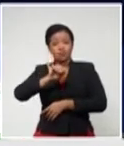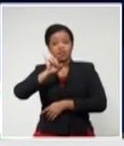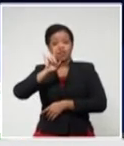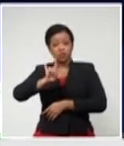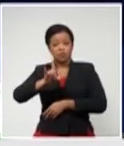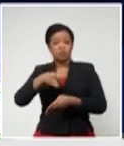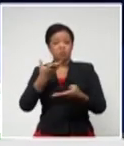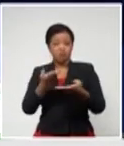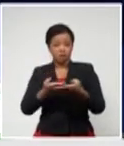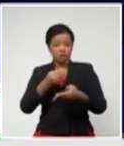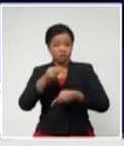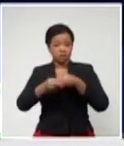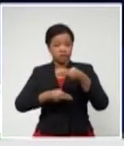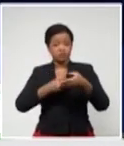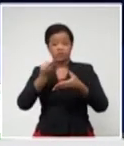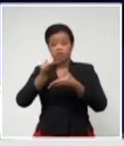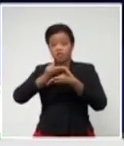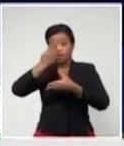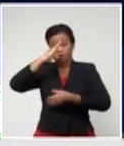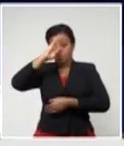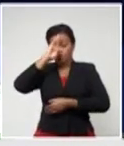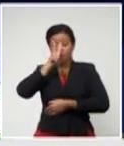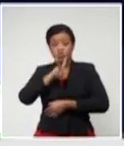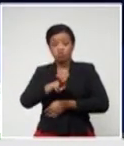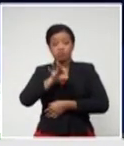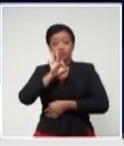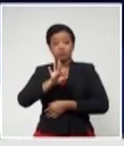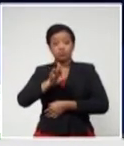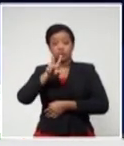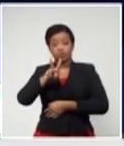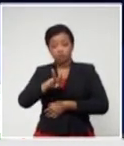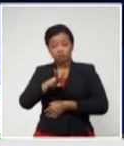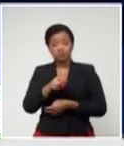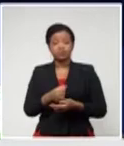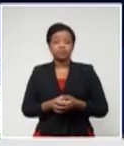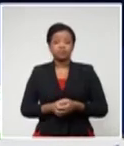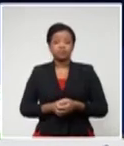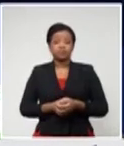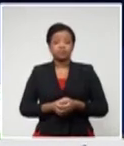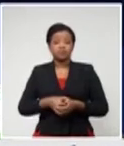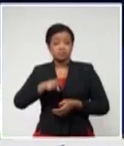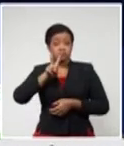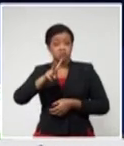282 in Santiago de Cuba's, 209 in Villa Claras,